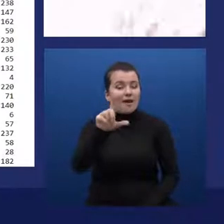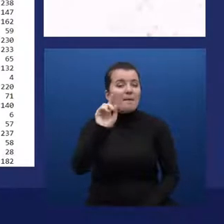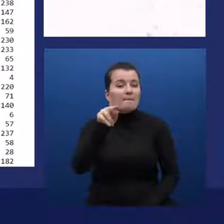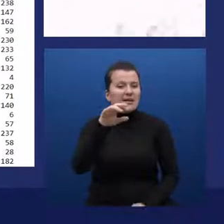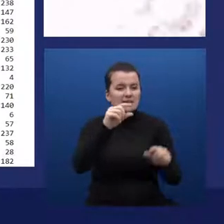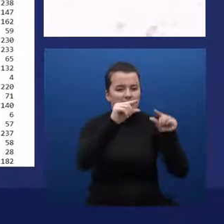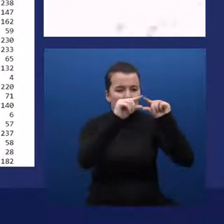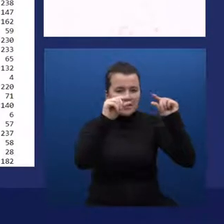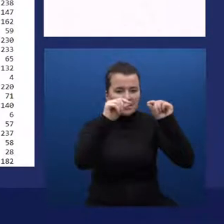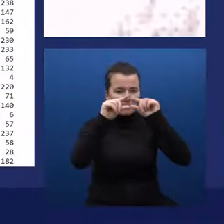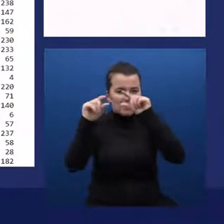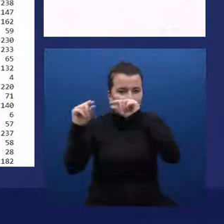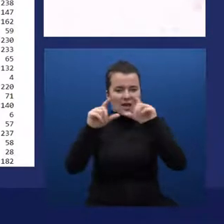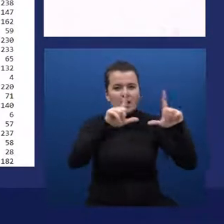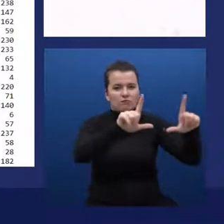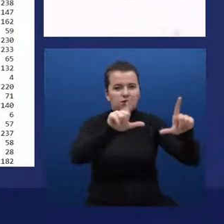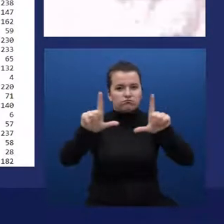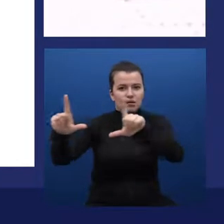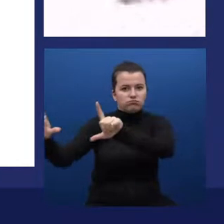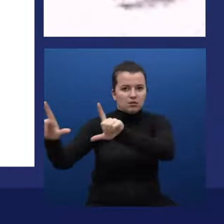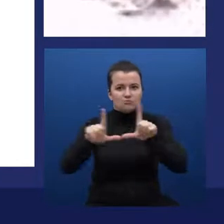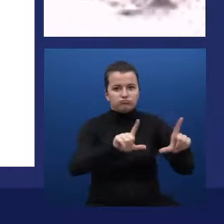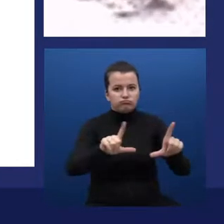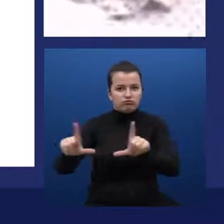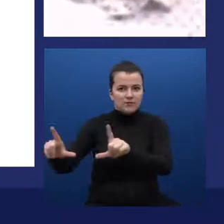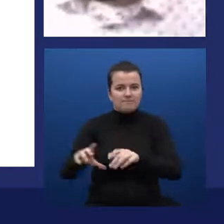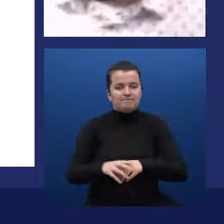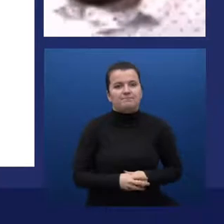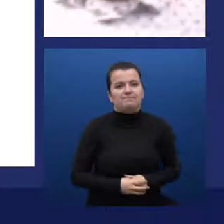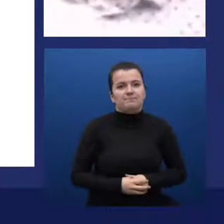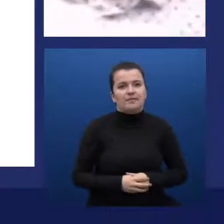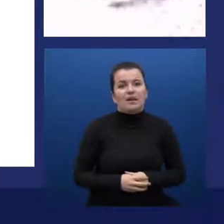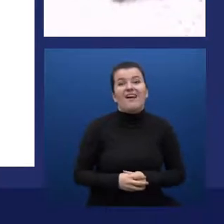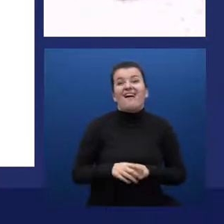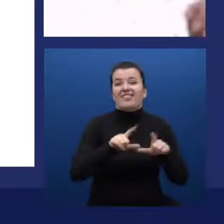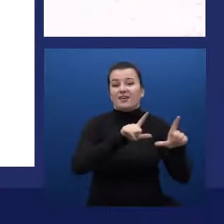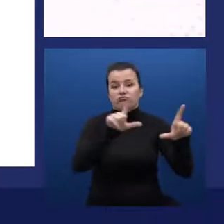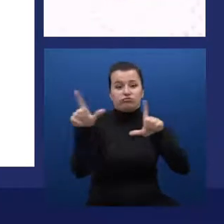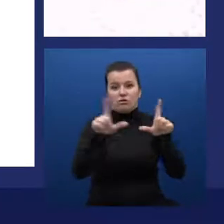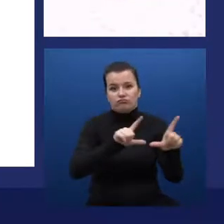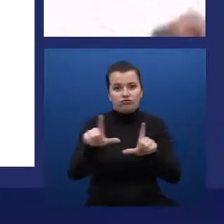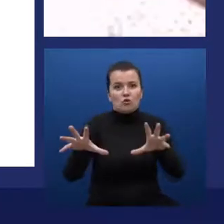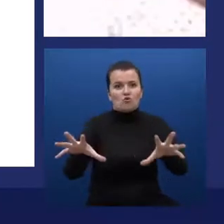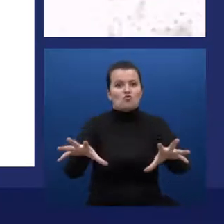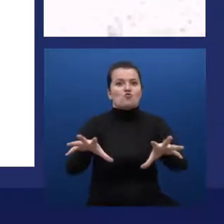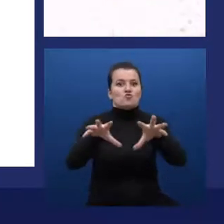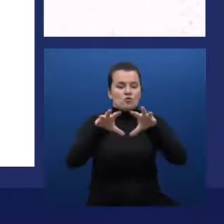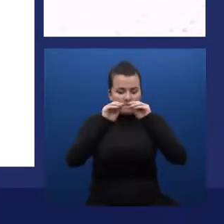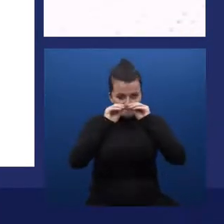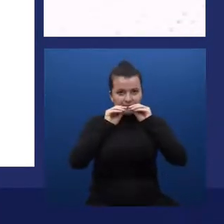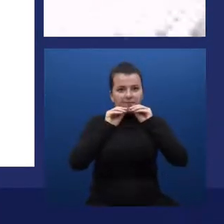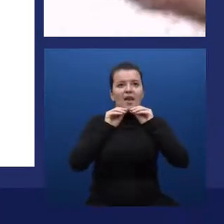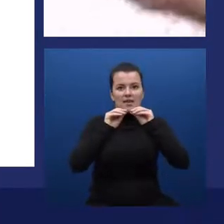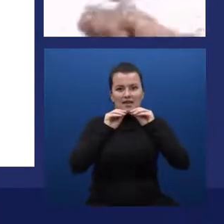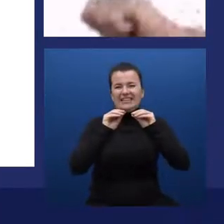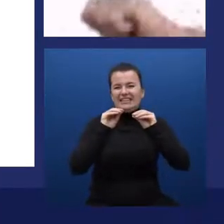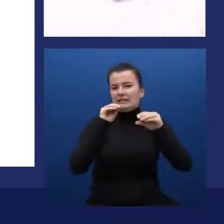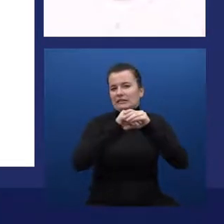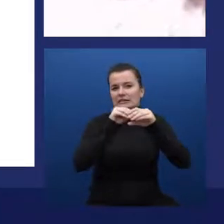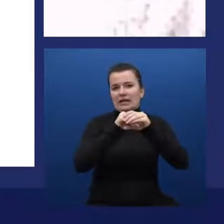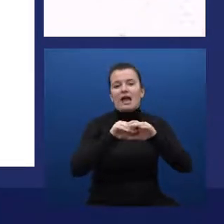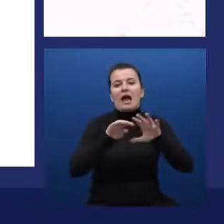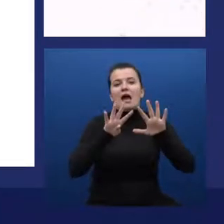bottom. So we gotta build a construct. So I'm just gonna build one. We're gonna build this thing right here. Remember, there's 9 pixels, X1 through